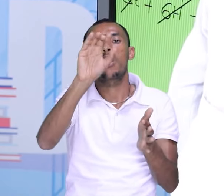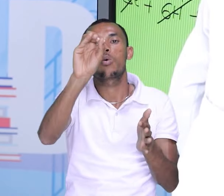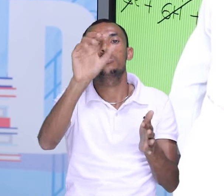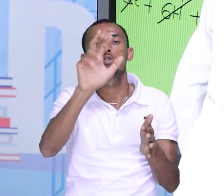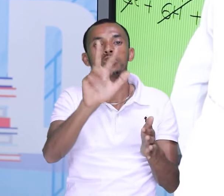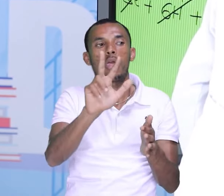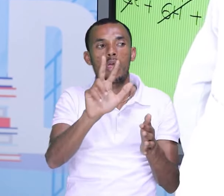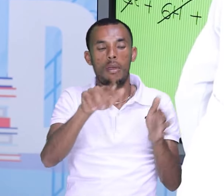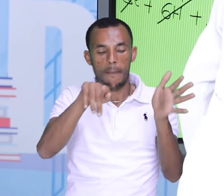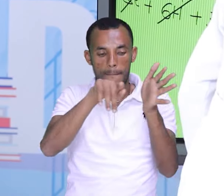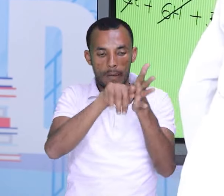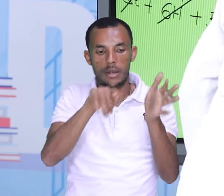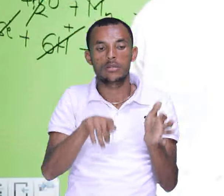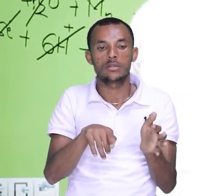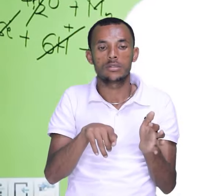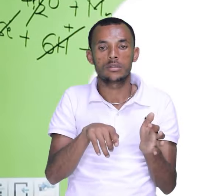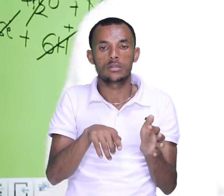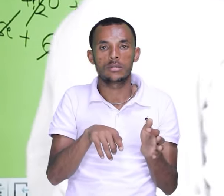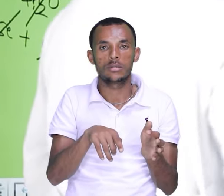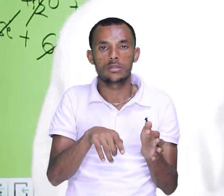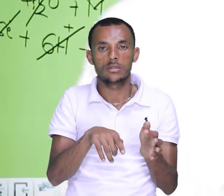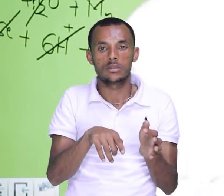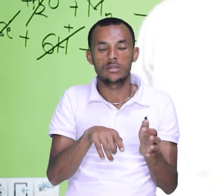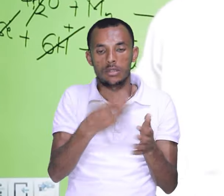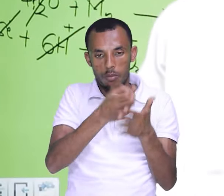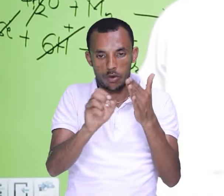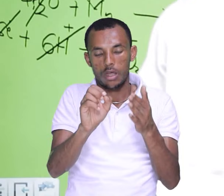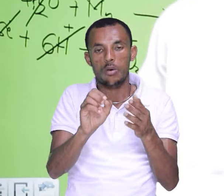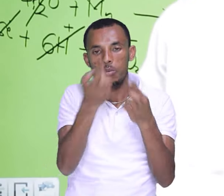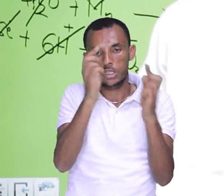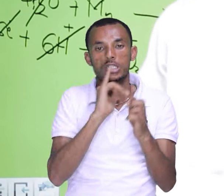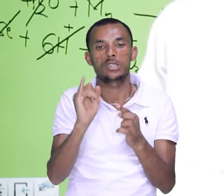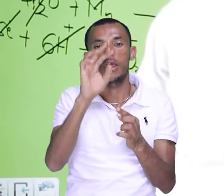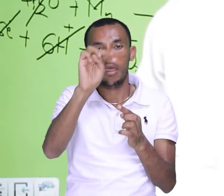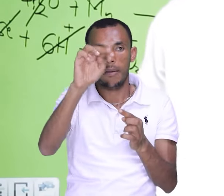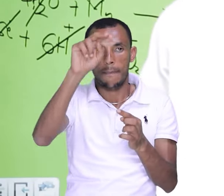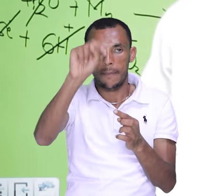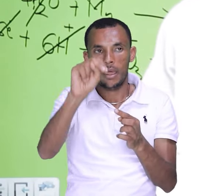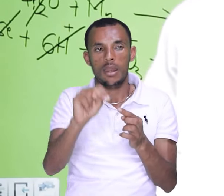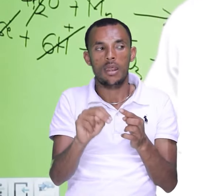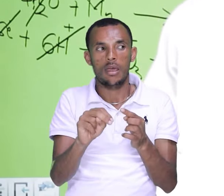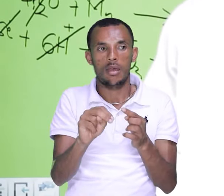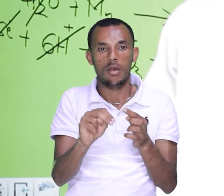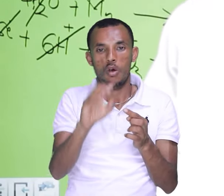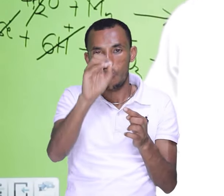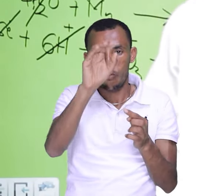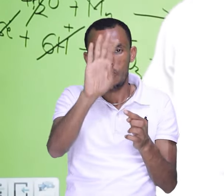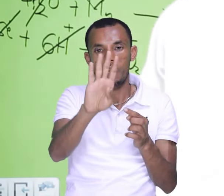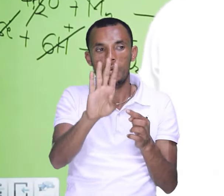BiO3 minus the product position is Mn, this one,